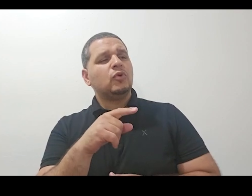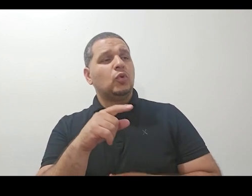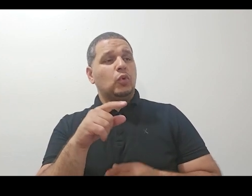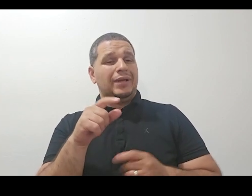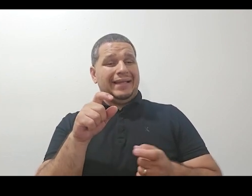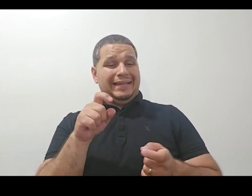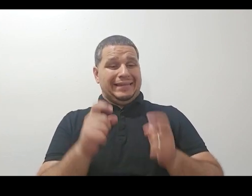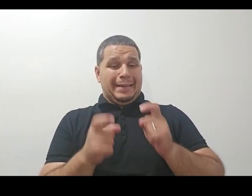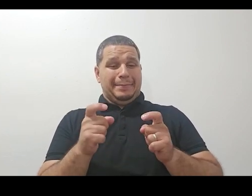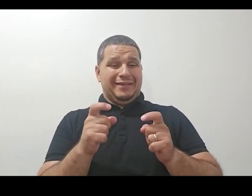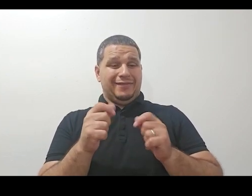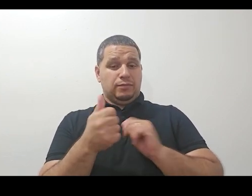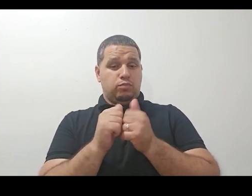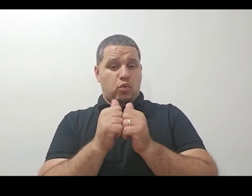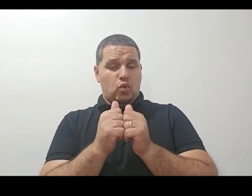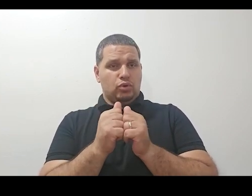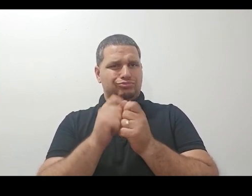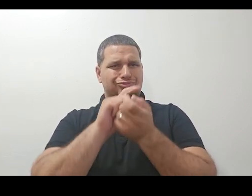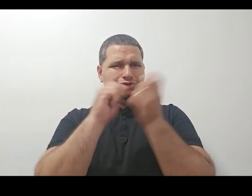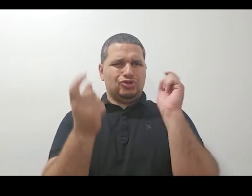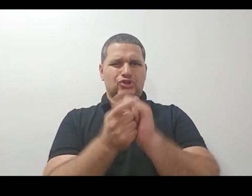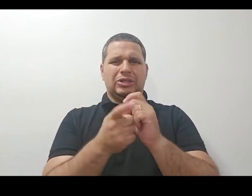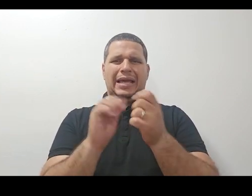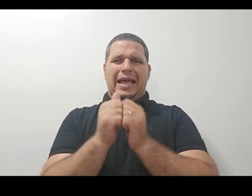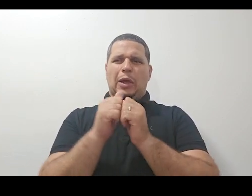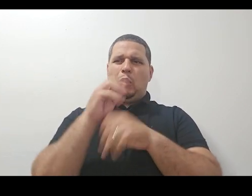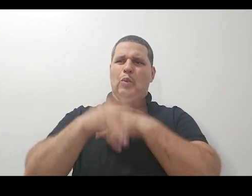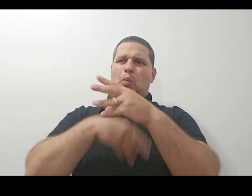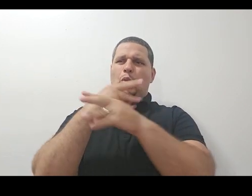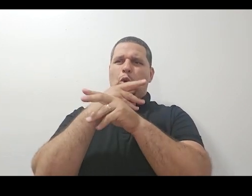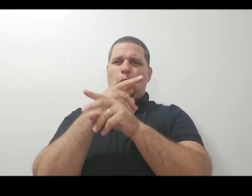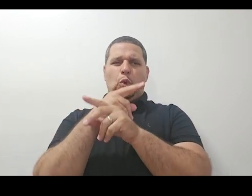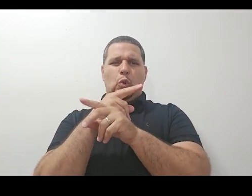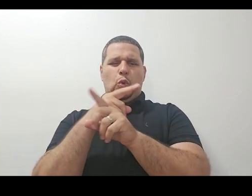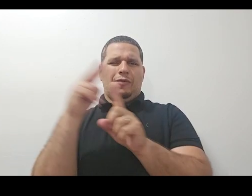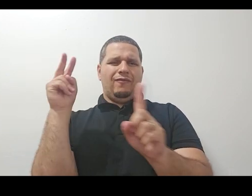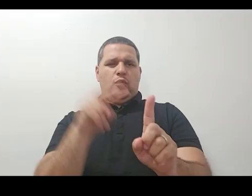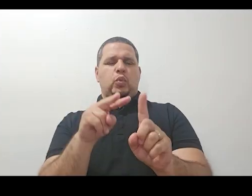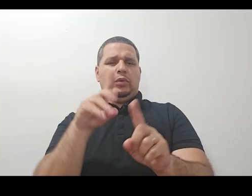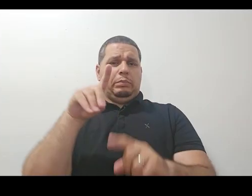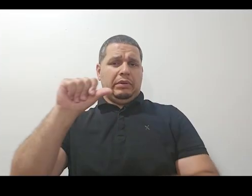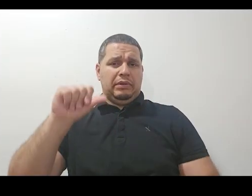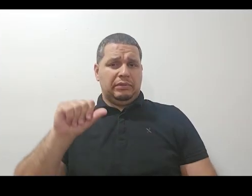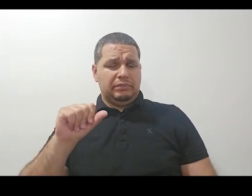So adaptive sports have changed the way society and people view disability